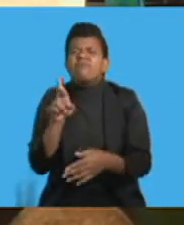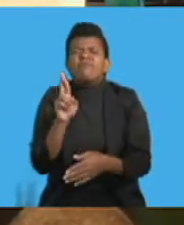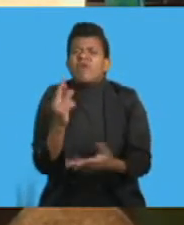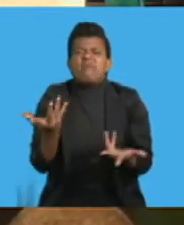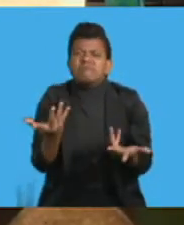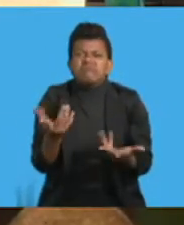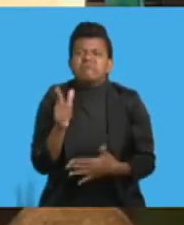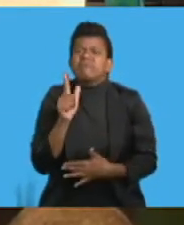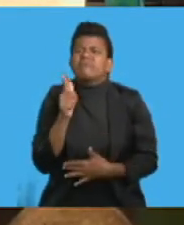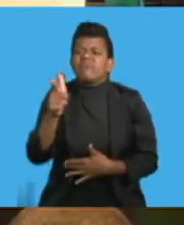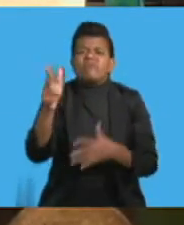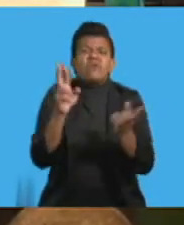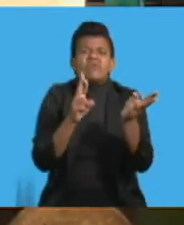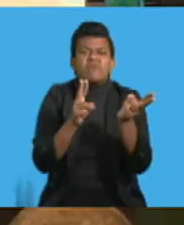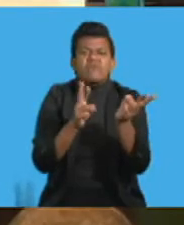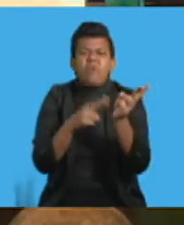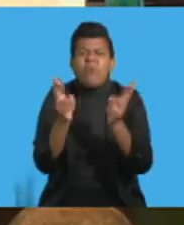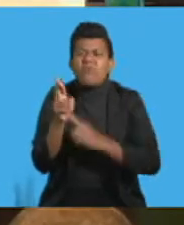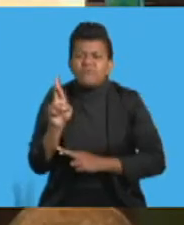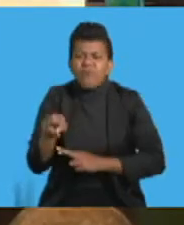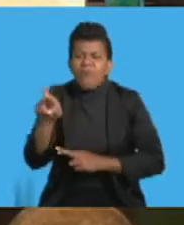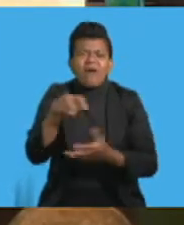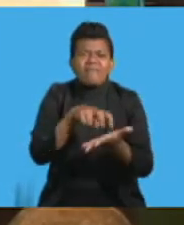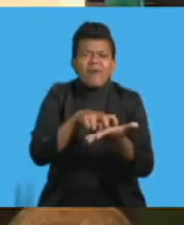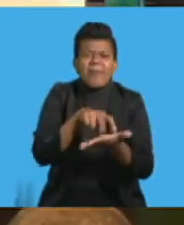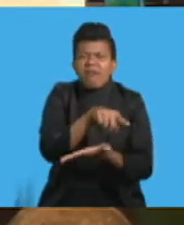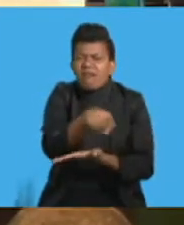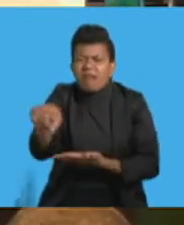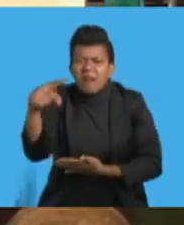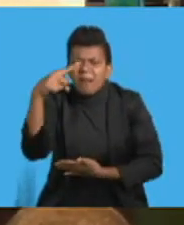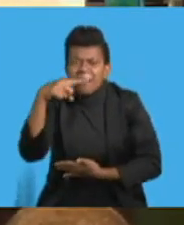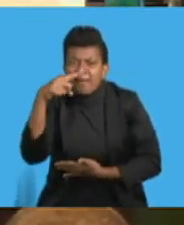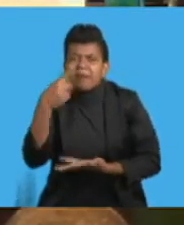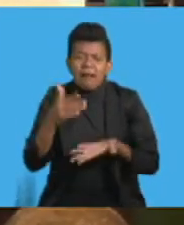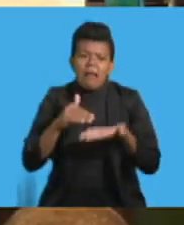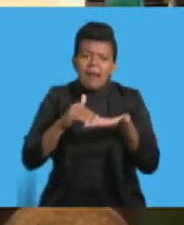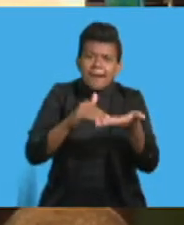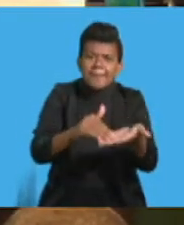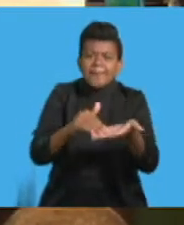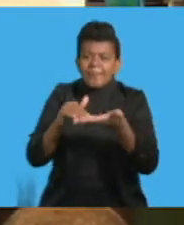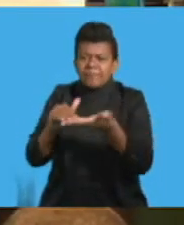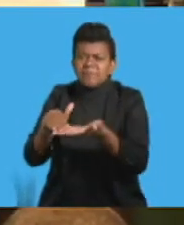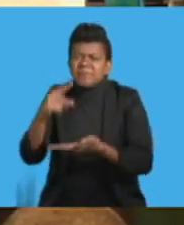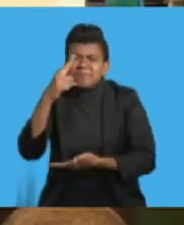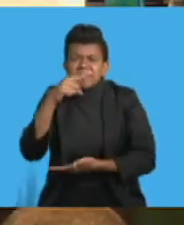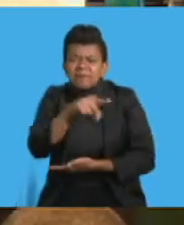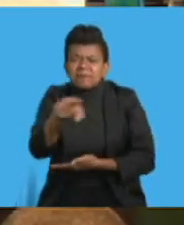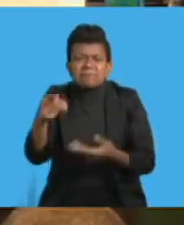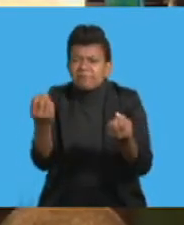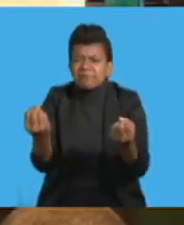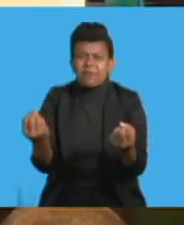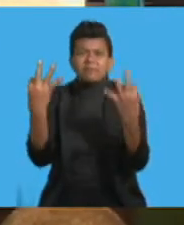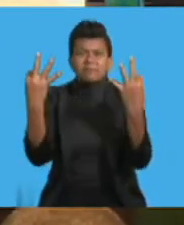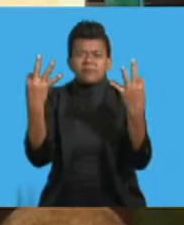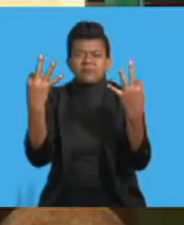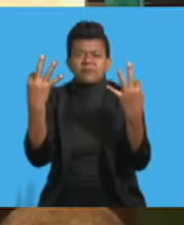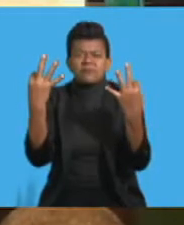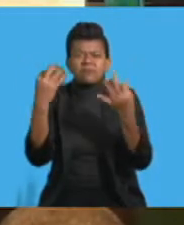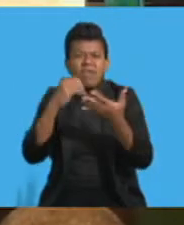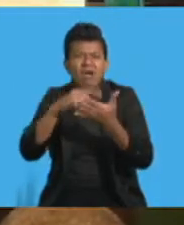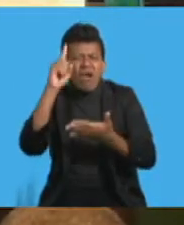people, and it gives a hand and leverage to those people who may not have any education or any skill. That is a